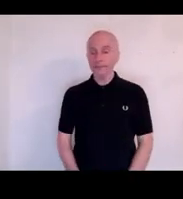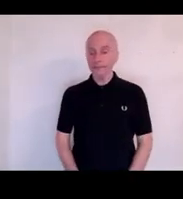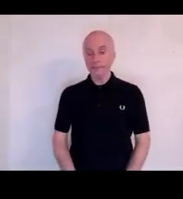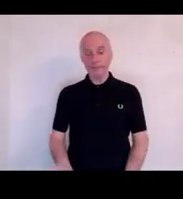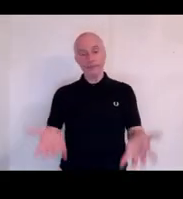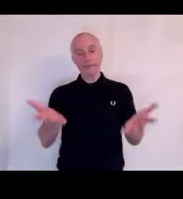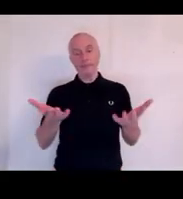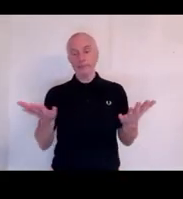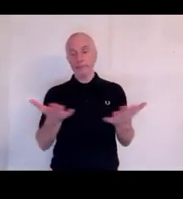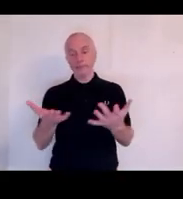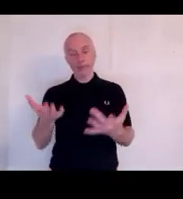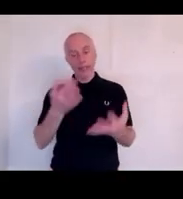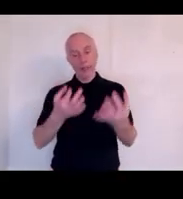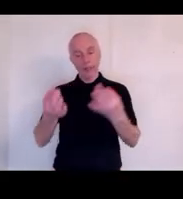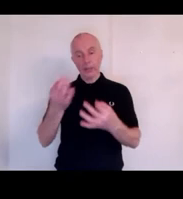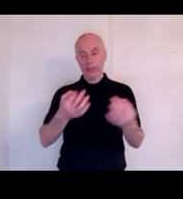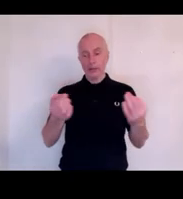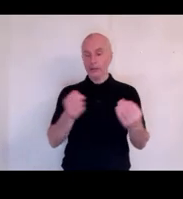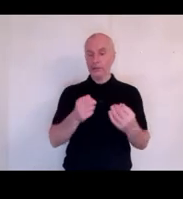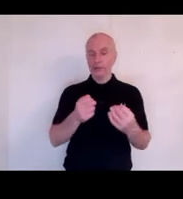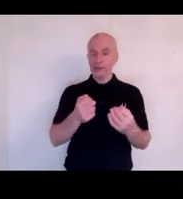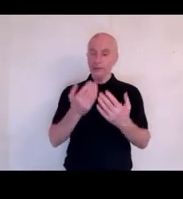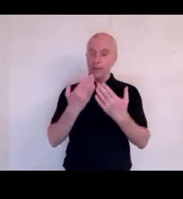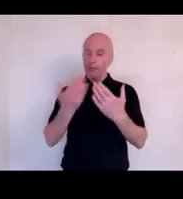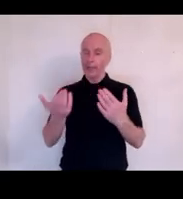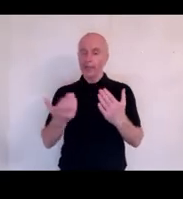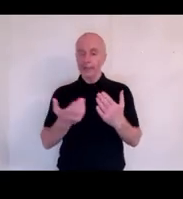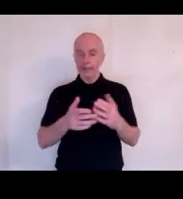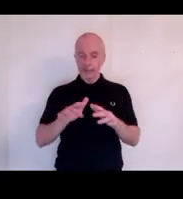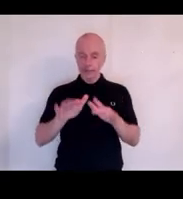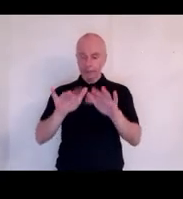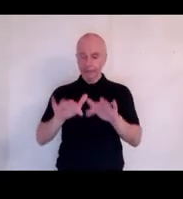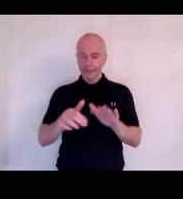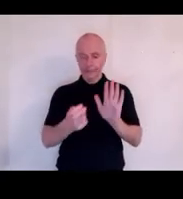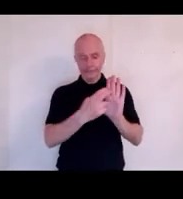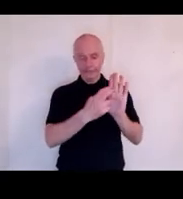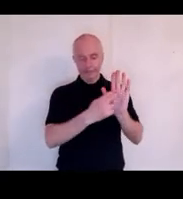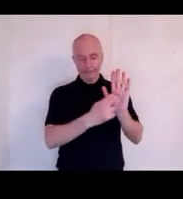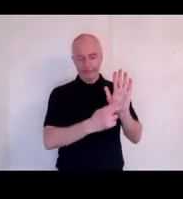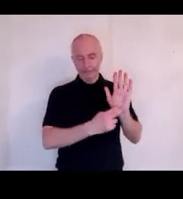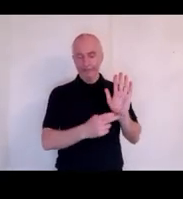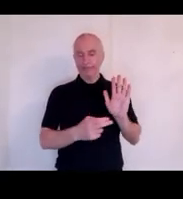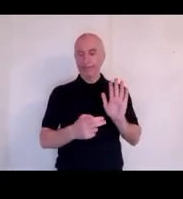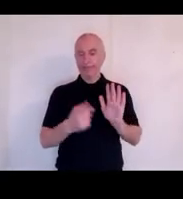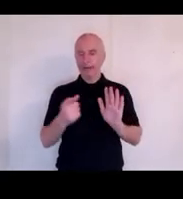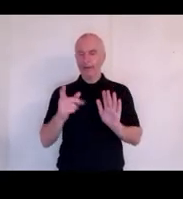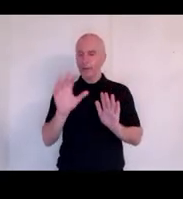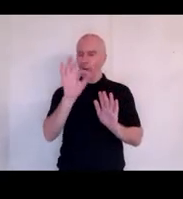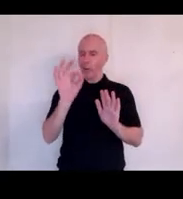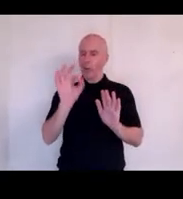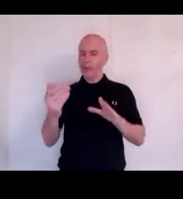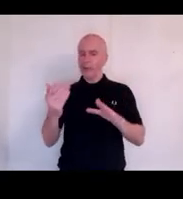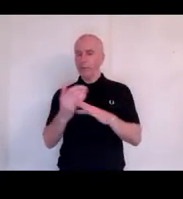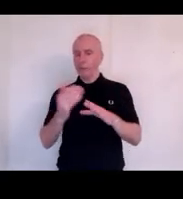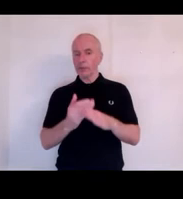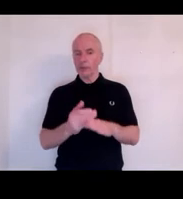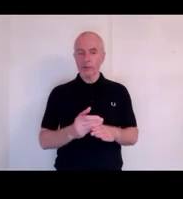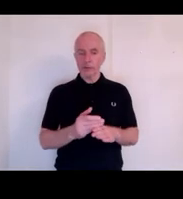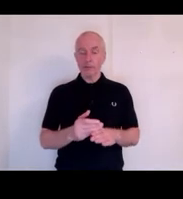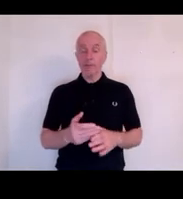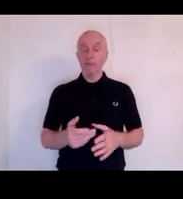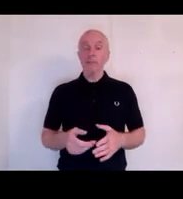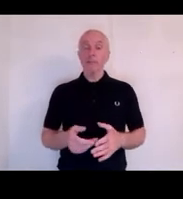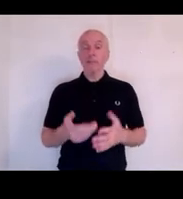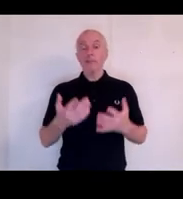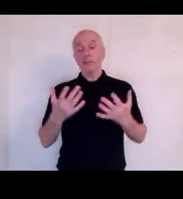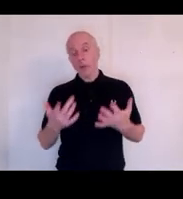does have any questions at this point, please feel free to post them using the questions function. Otherwise, I will